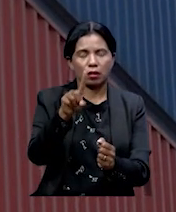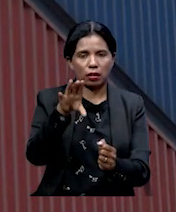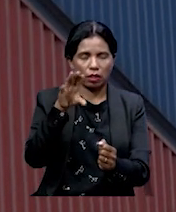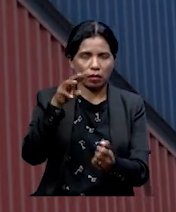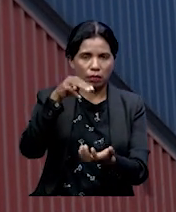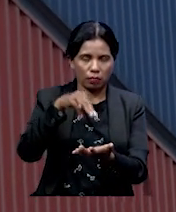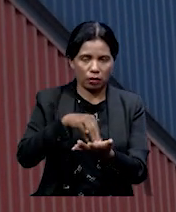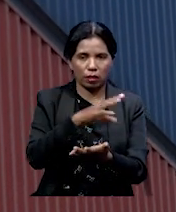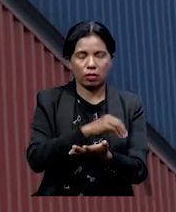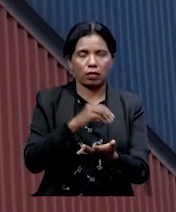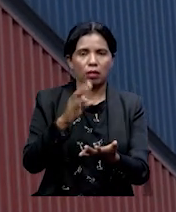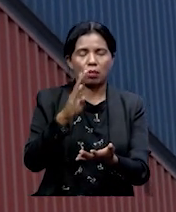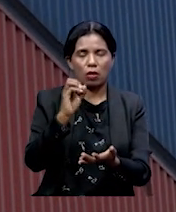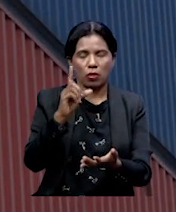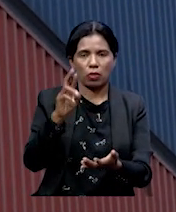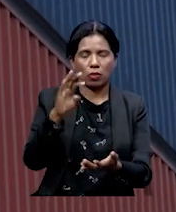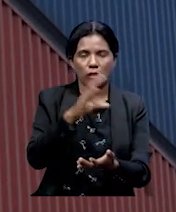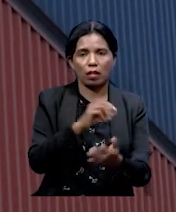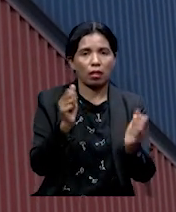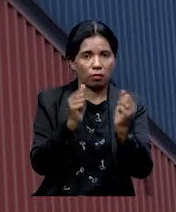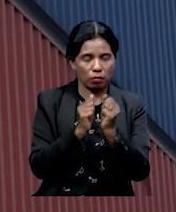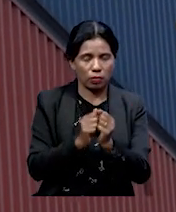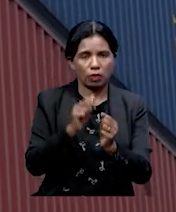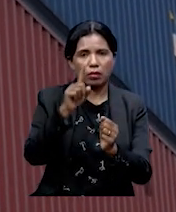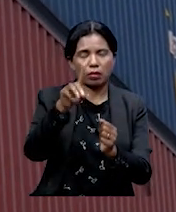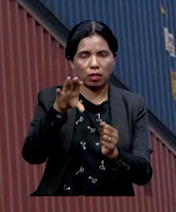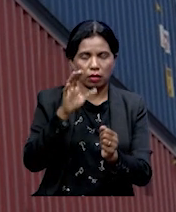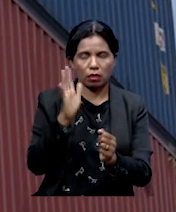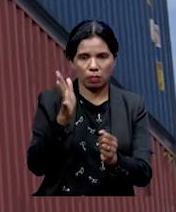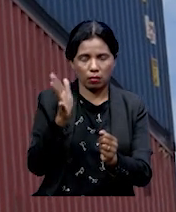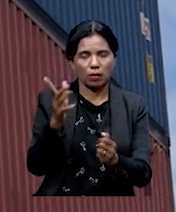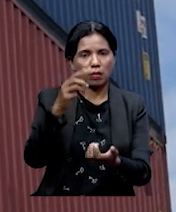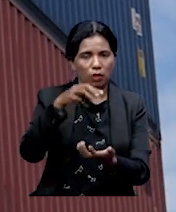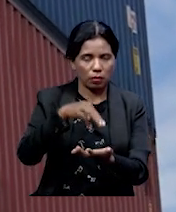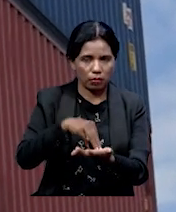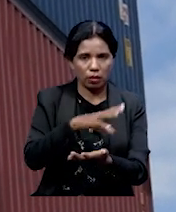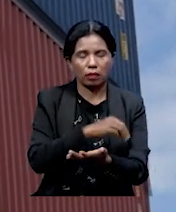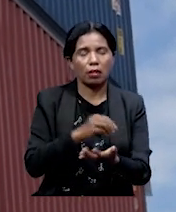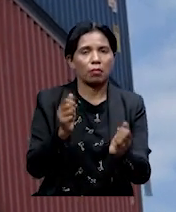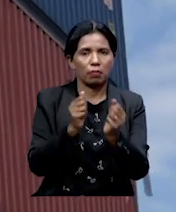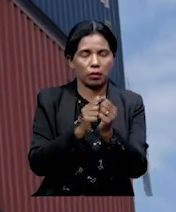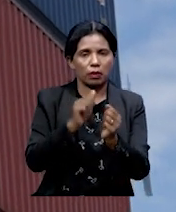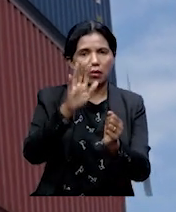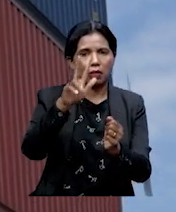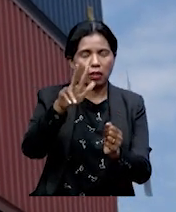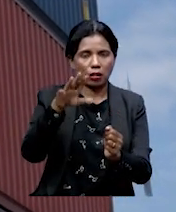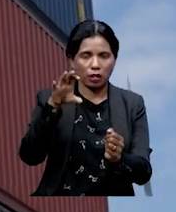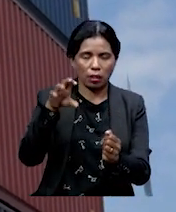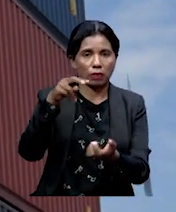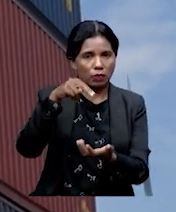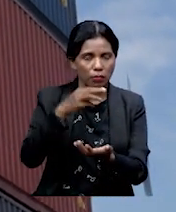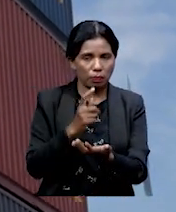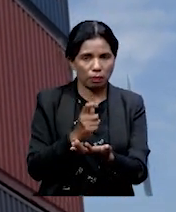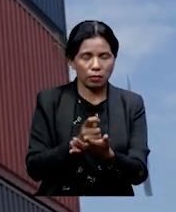Timor Port hobolore hamutuk tokon atus ida 50 nune hamutuk kuase tokon atus tolu husi total investimento